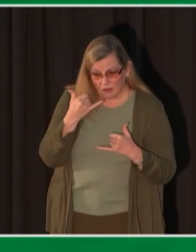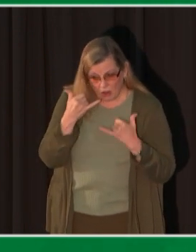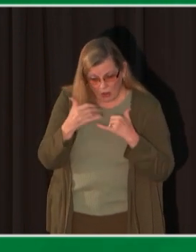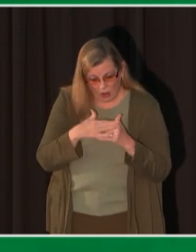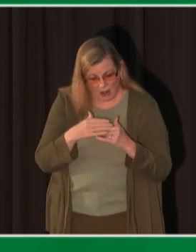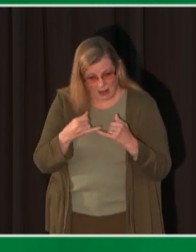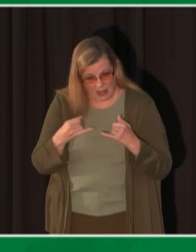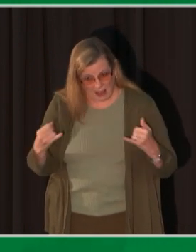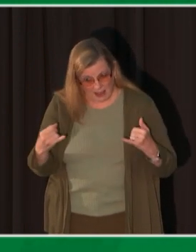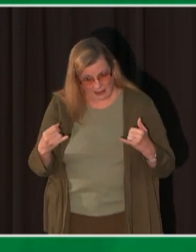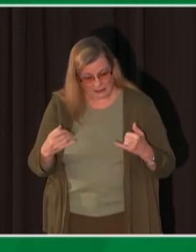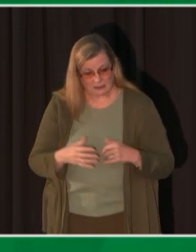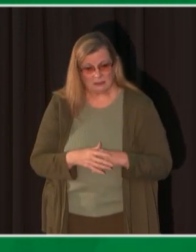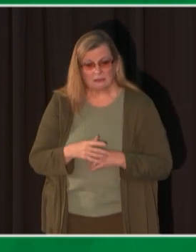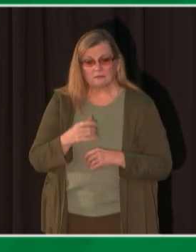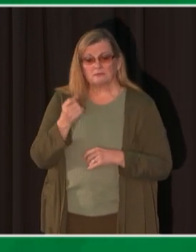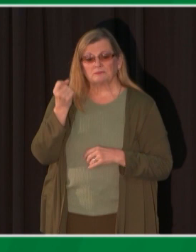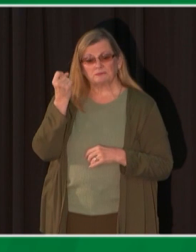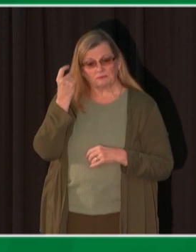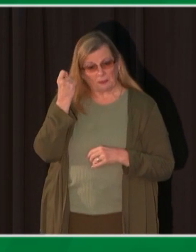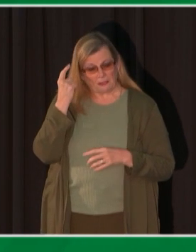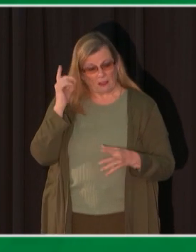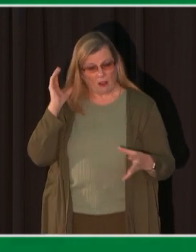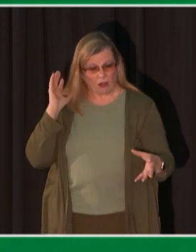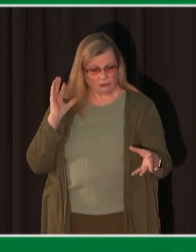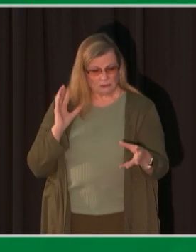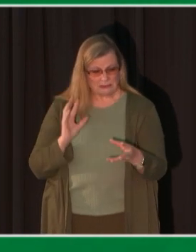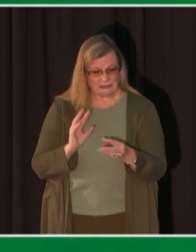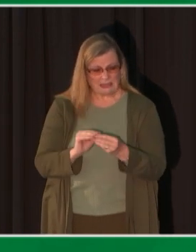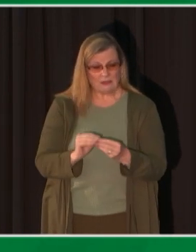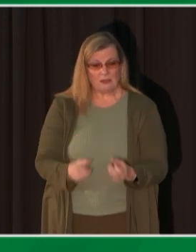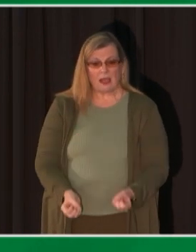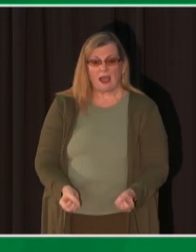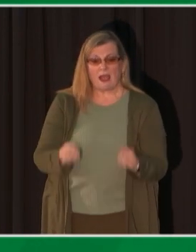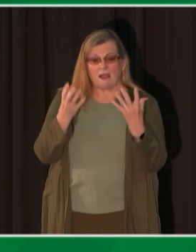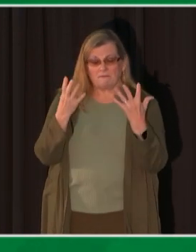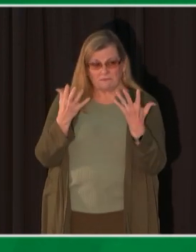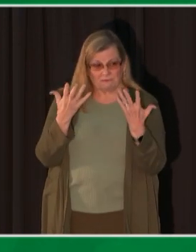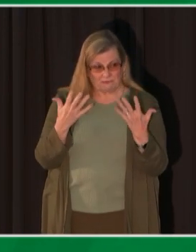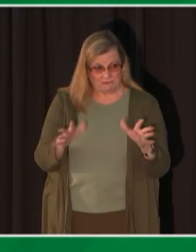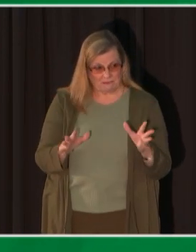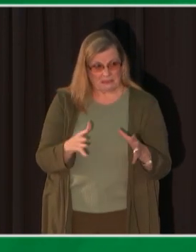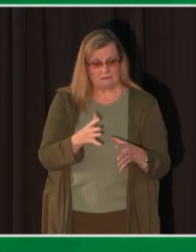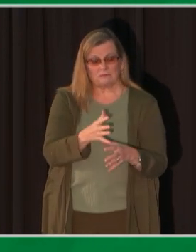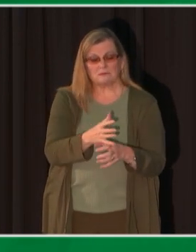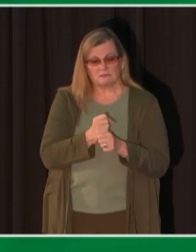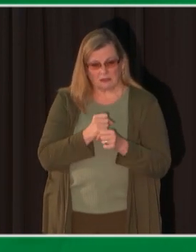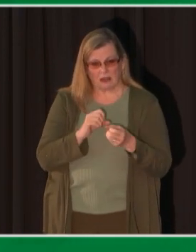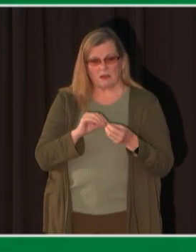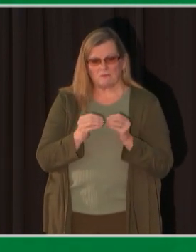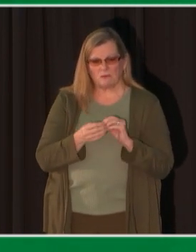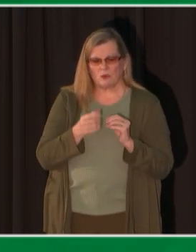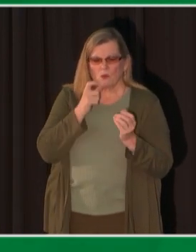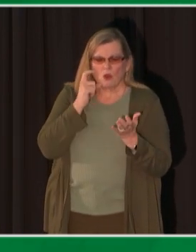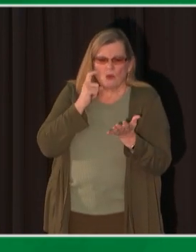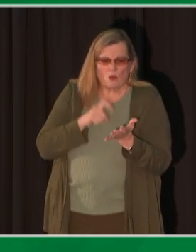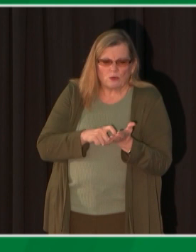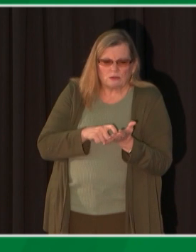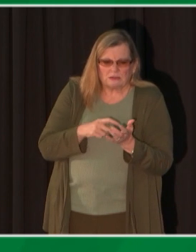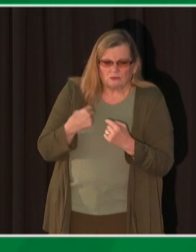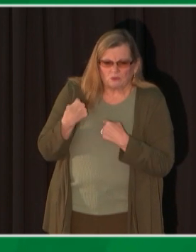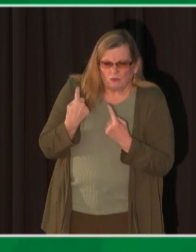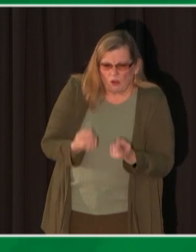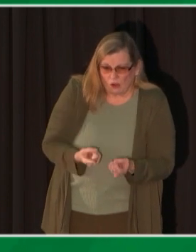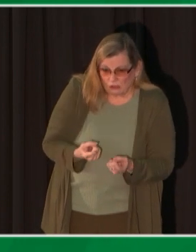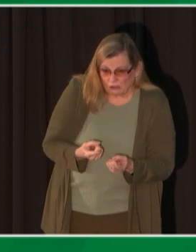as the running total of claims that we have received. You will notice that since March